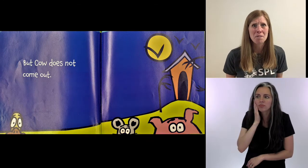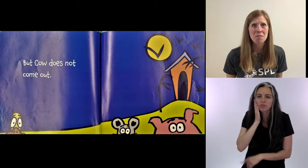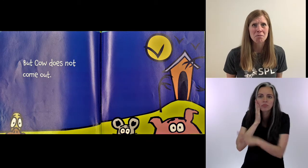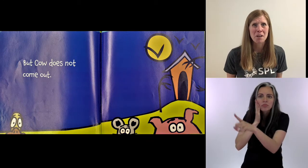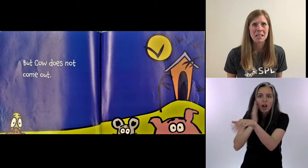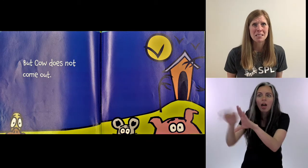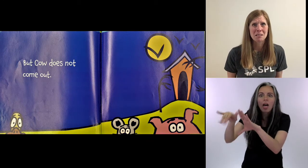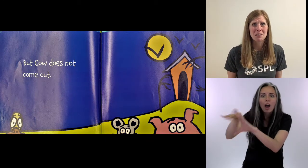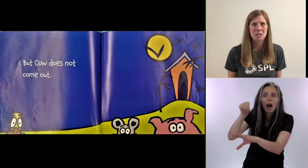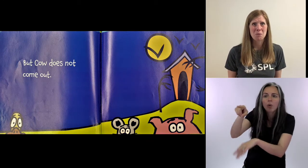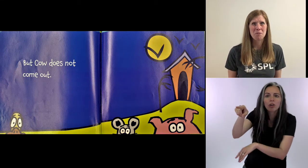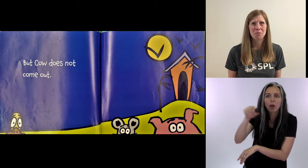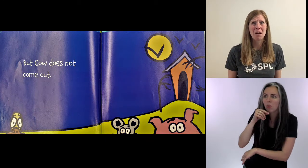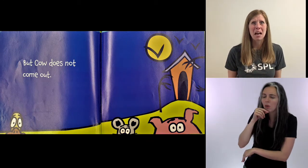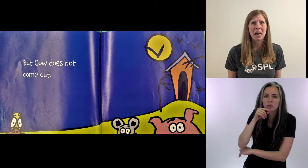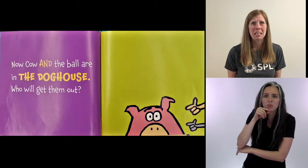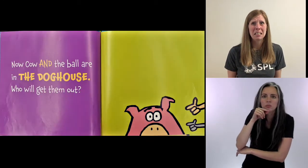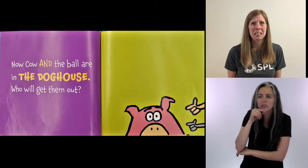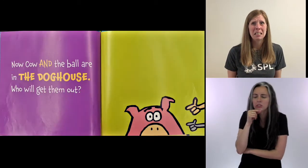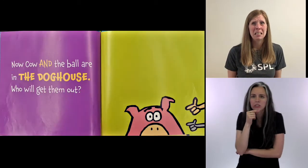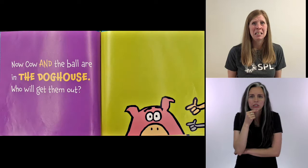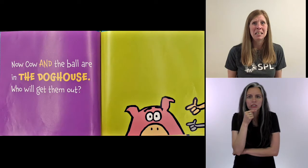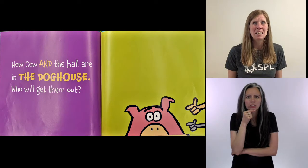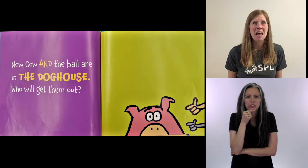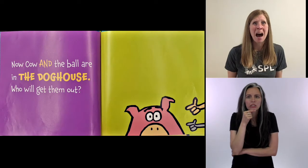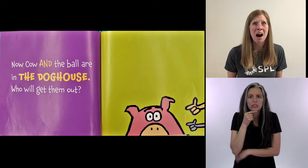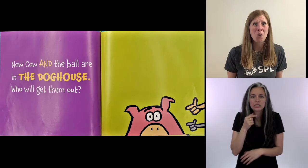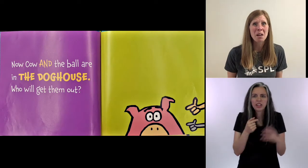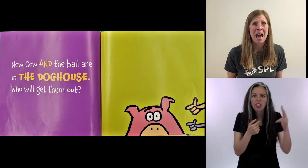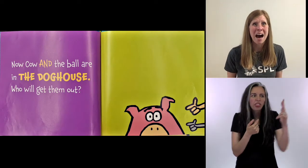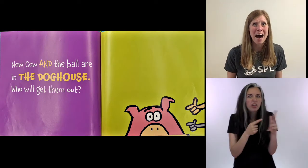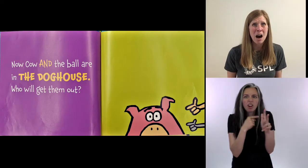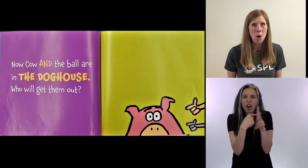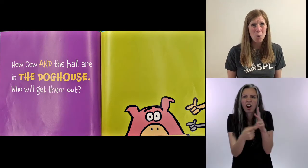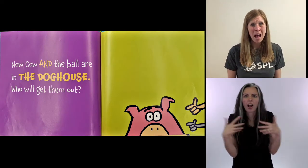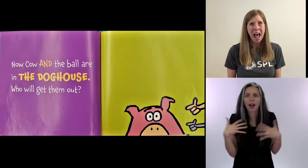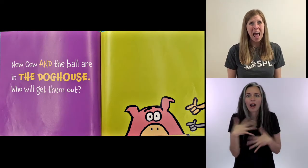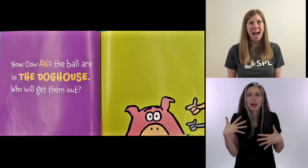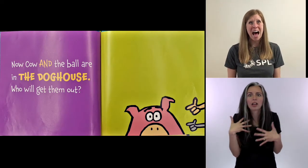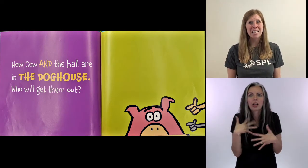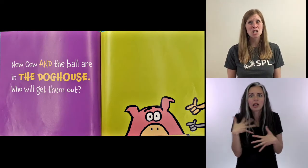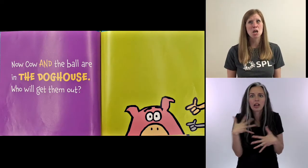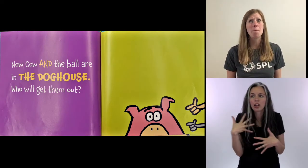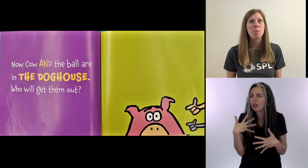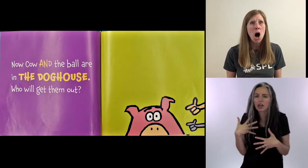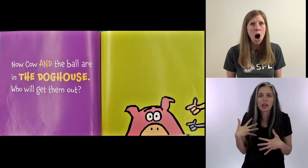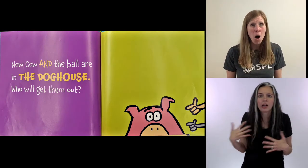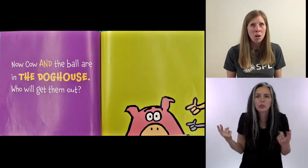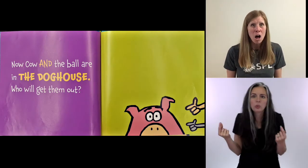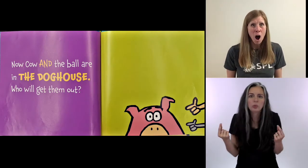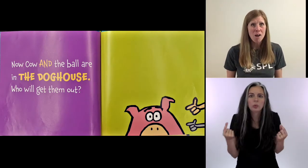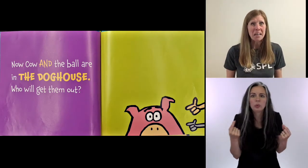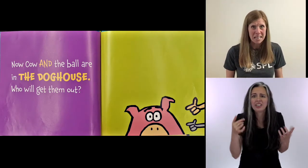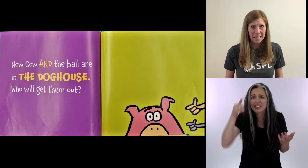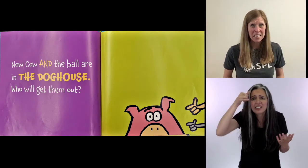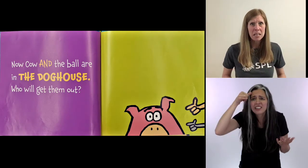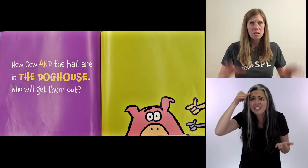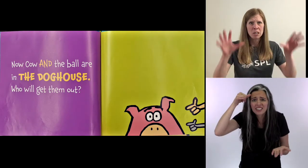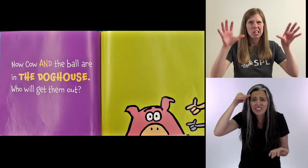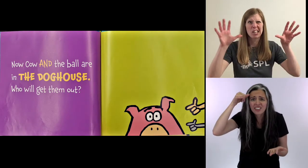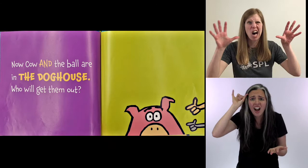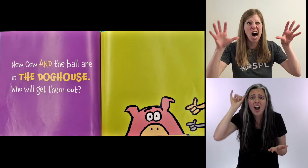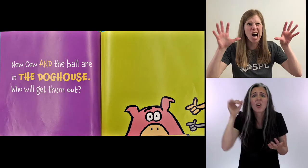All of the friends are so afraid. Now Cow and the ball are